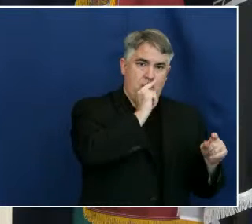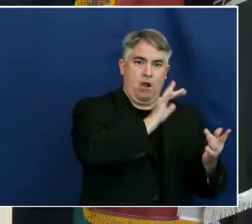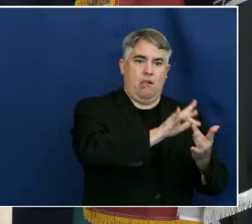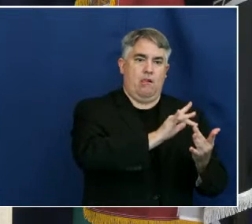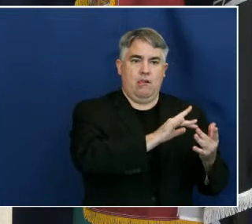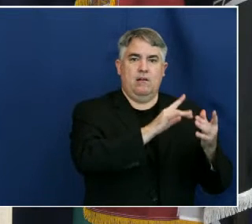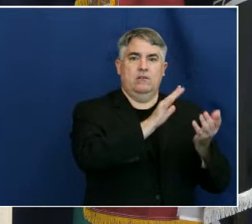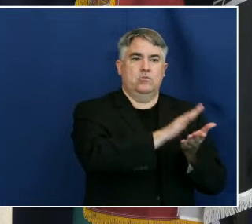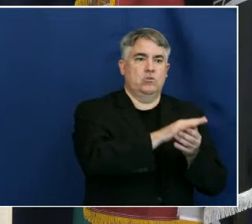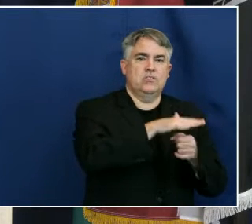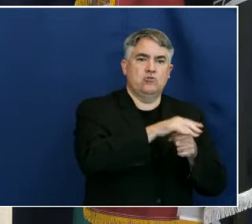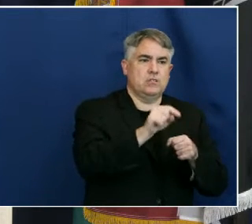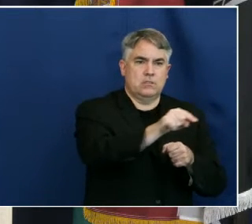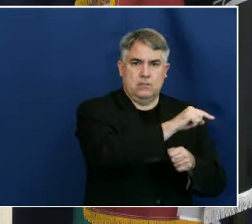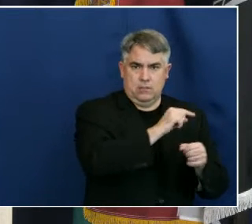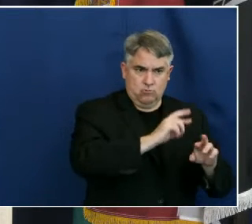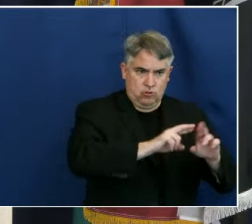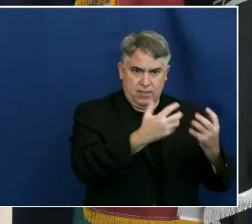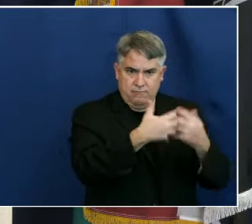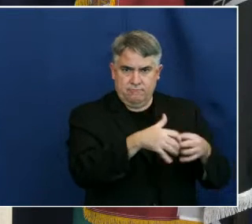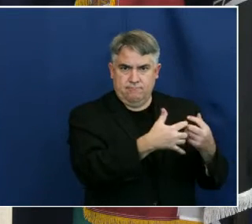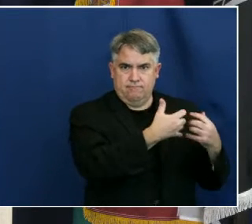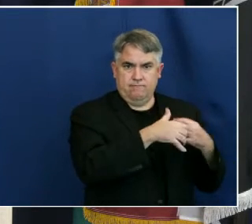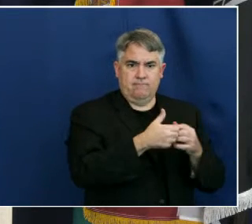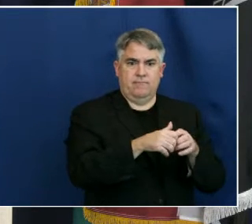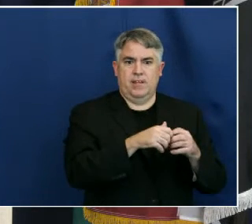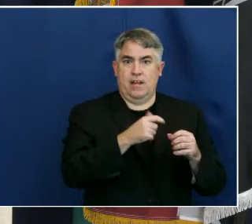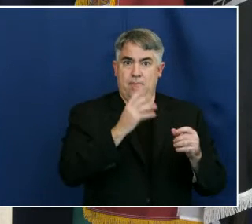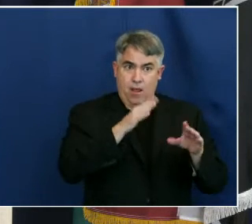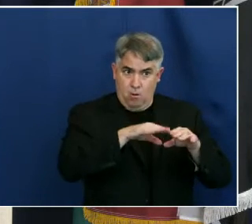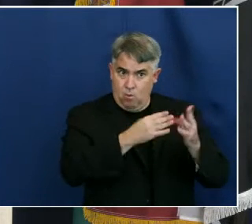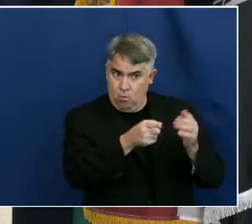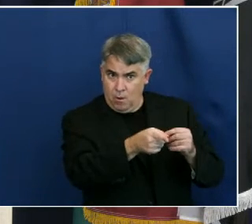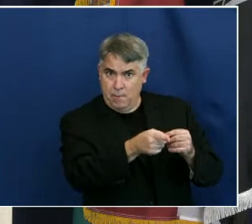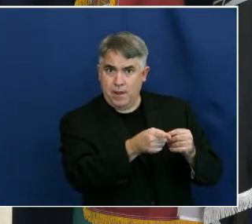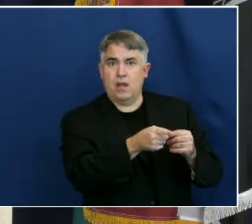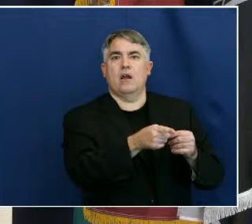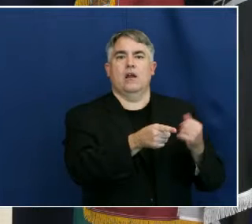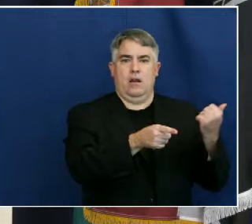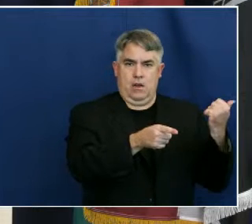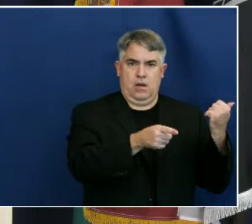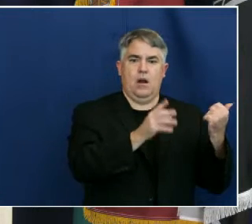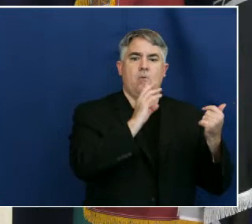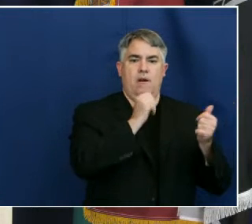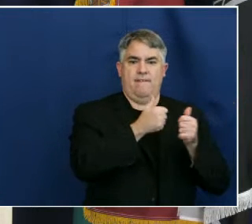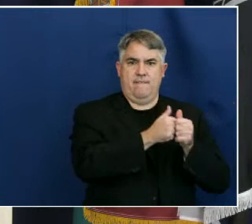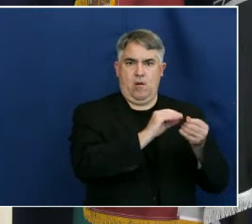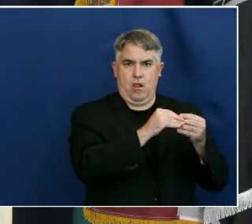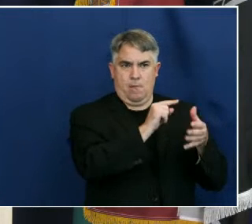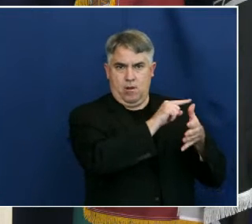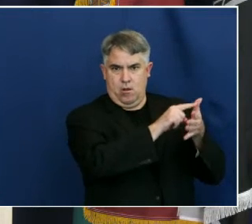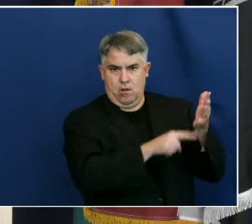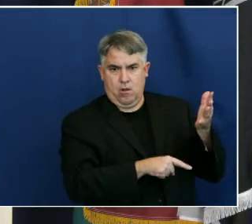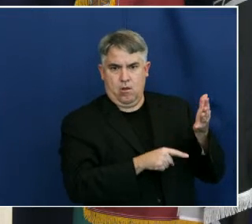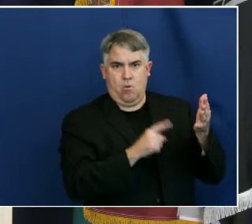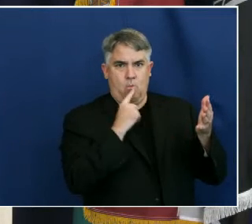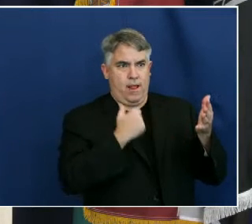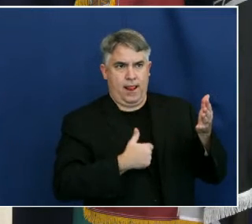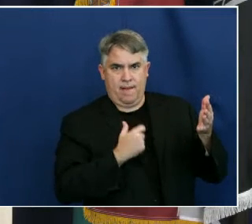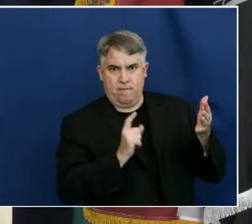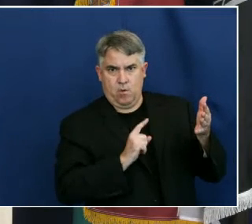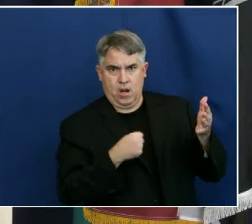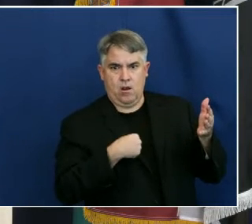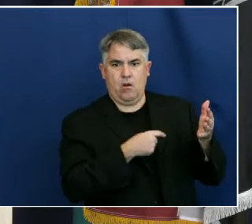open or have a plan to open, they're going to work through those on a priority basis based on zip codes that have been hardest hit by COVID. And our aim and intention is to